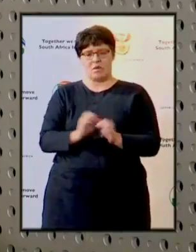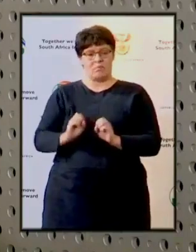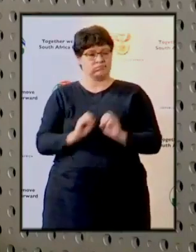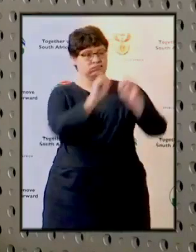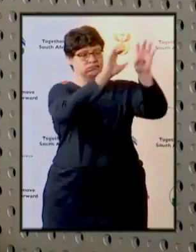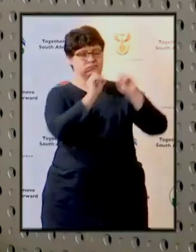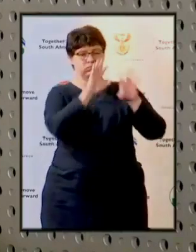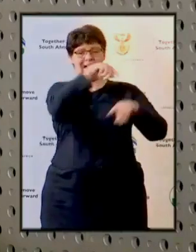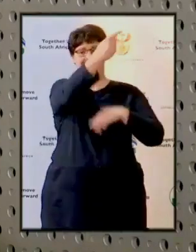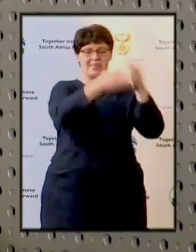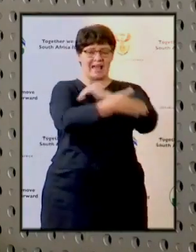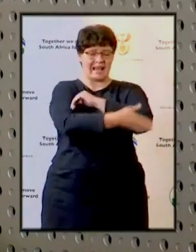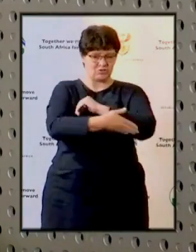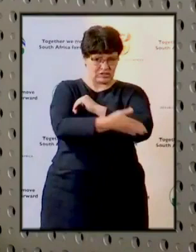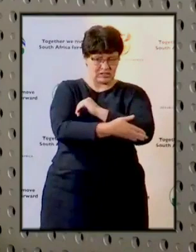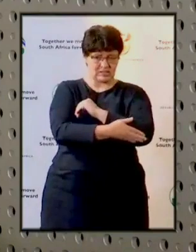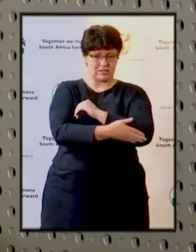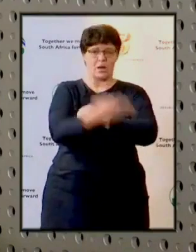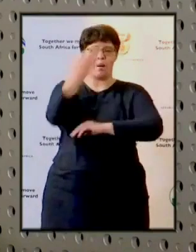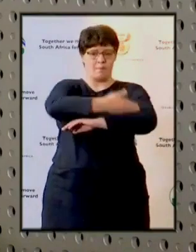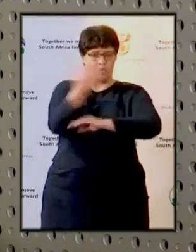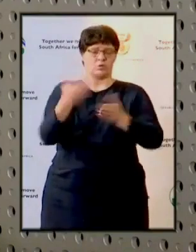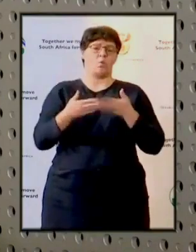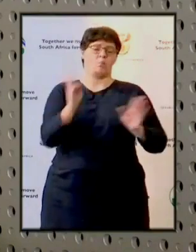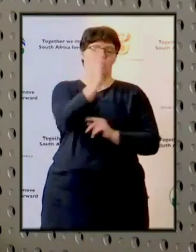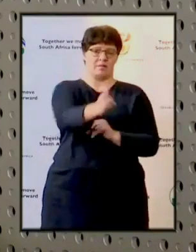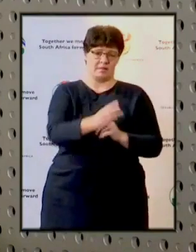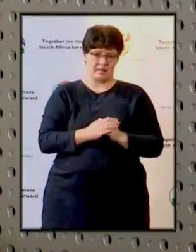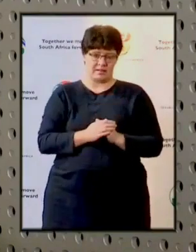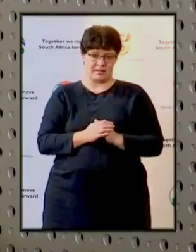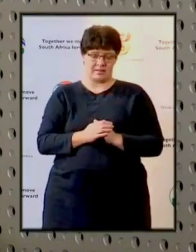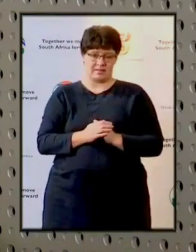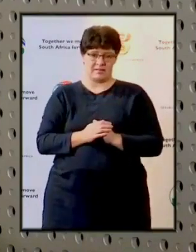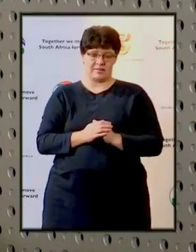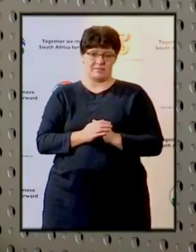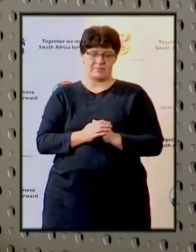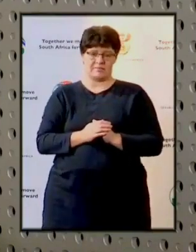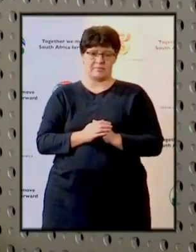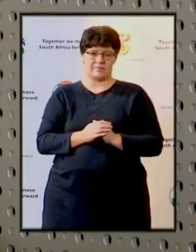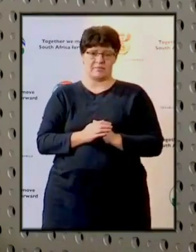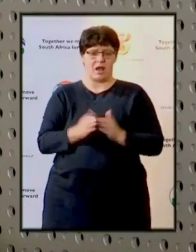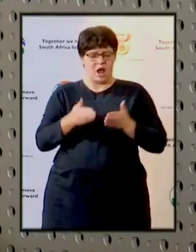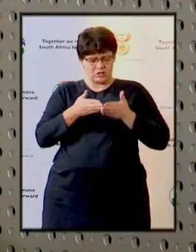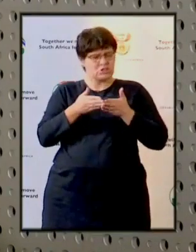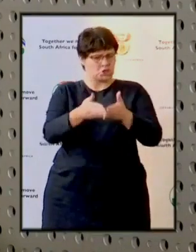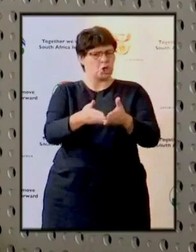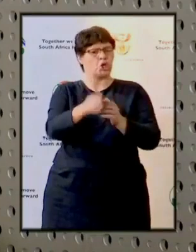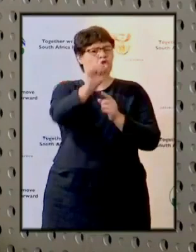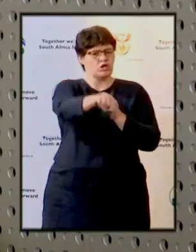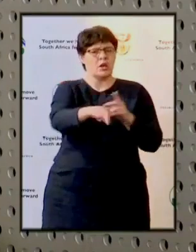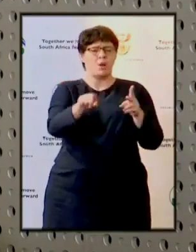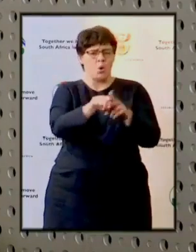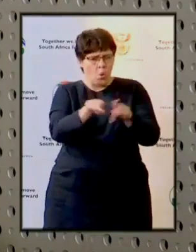all the ports will be open, especially the sea, but also the air